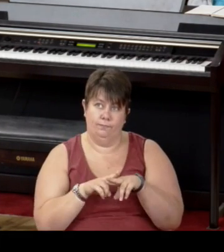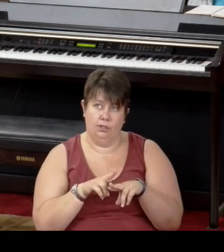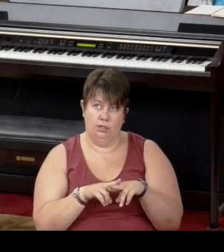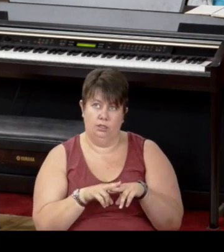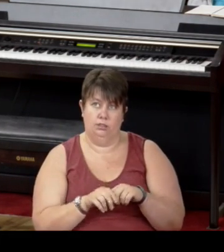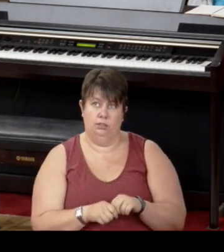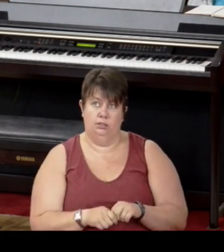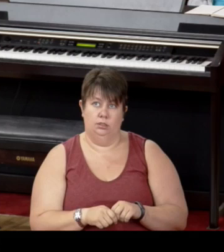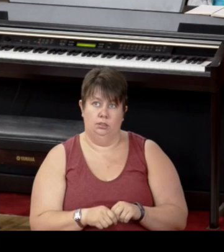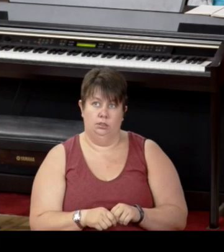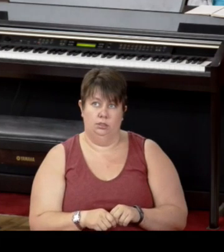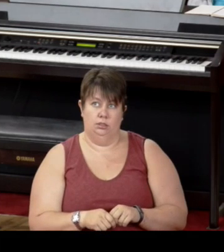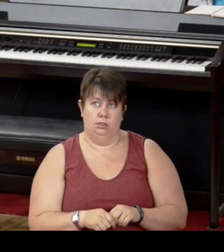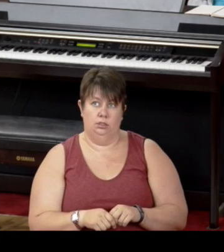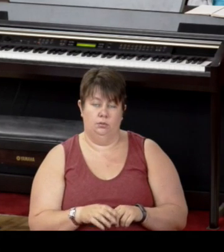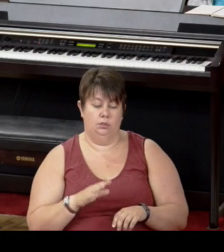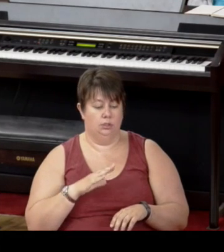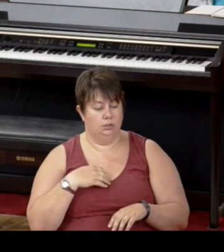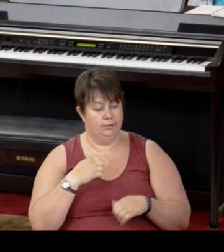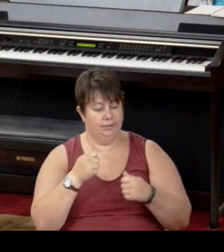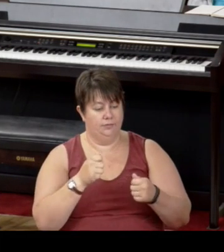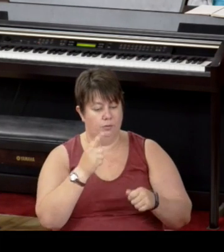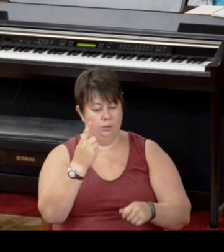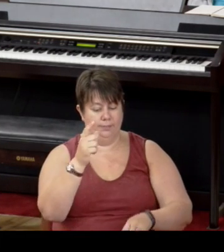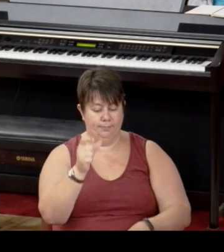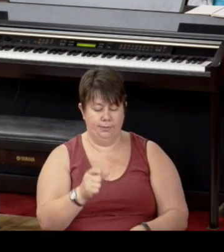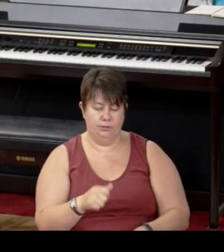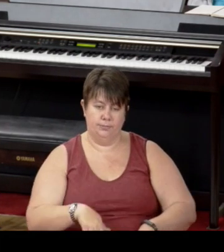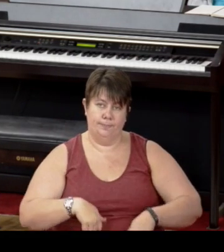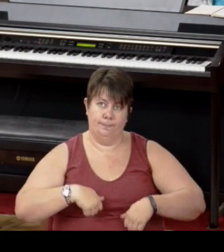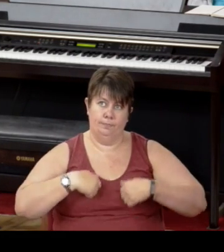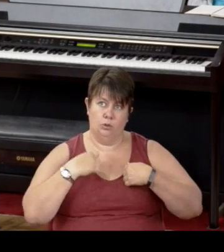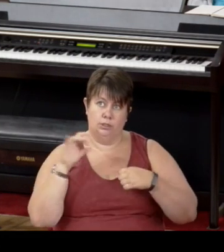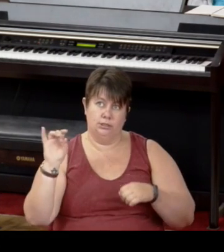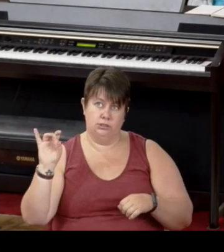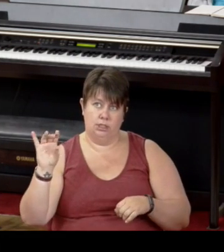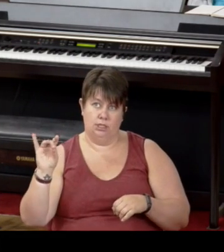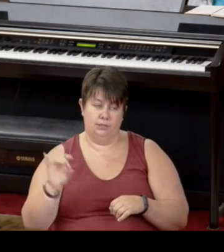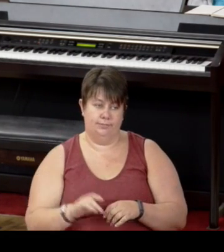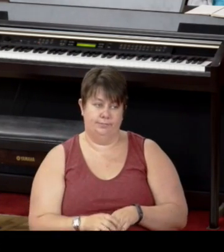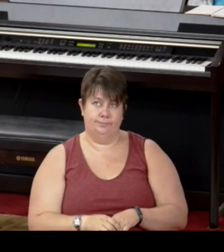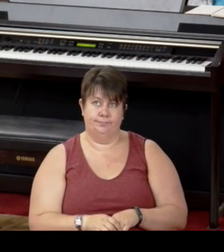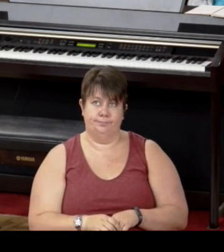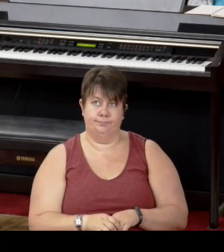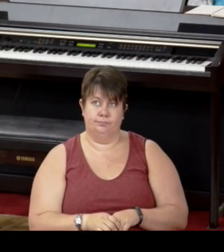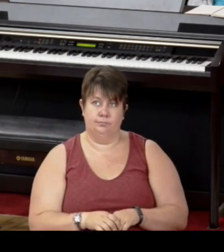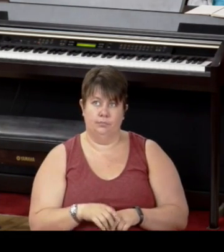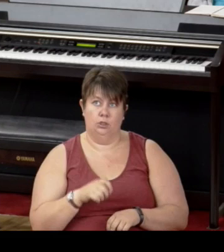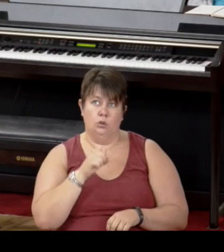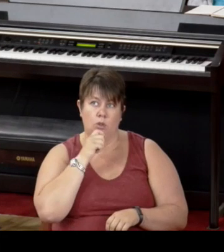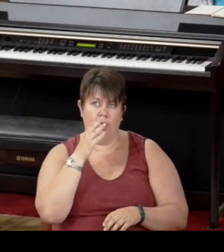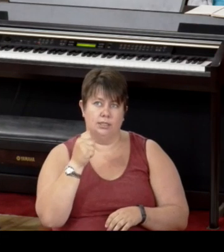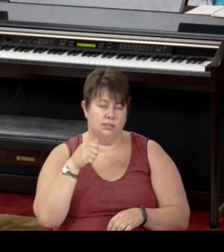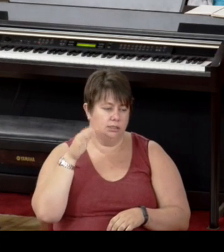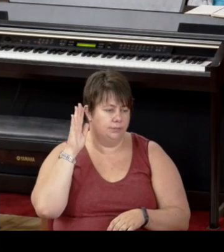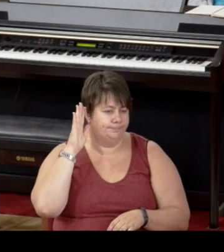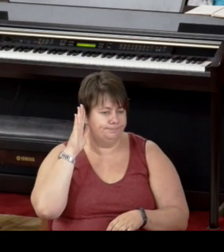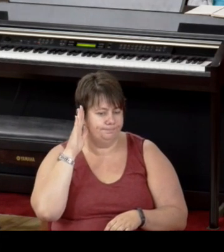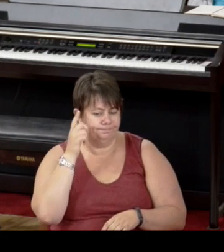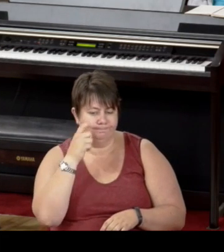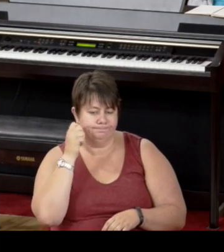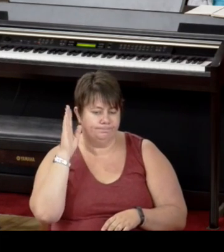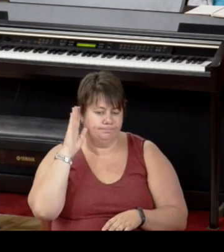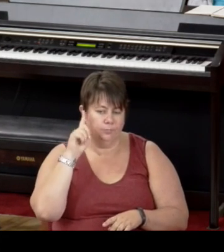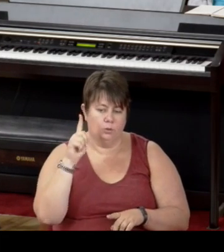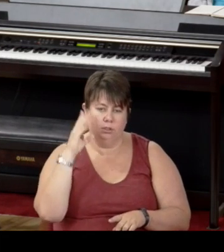Father. I will also give that one the morning star. Whoever has ears, let them hear